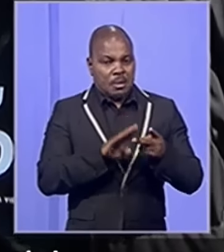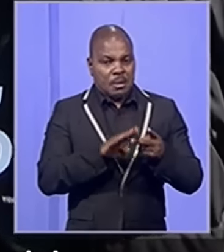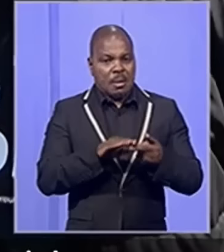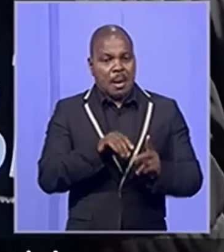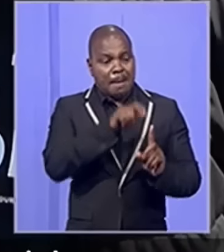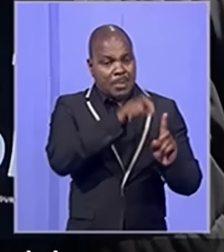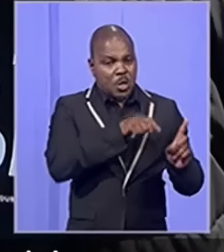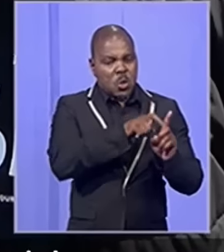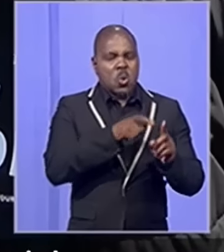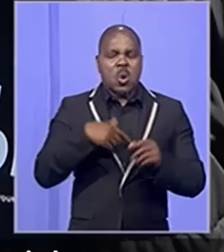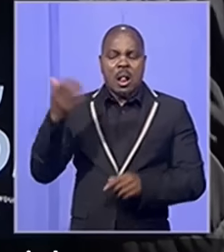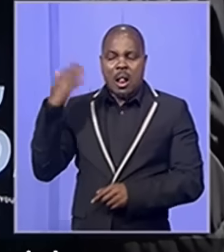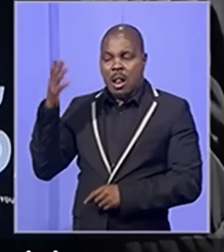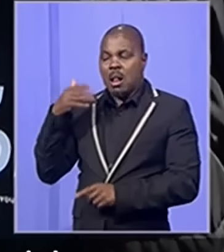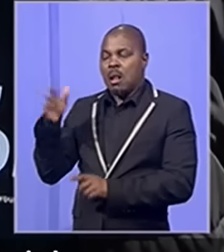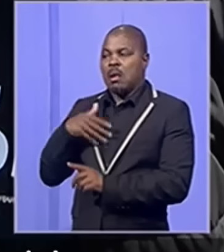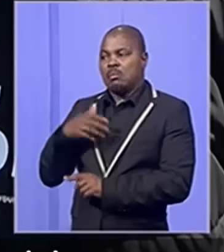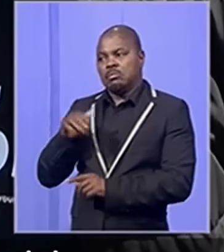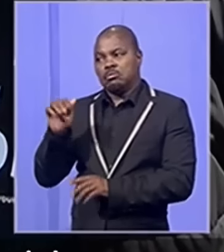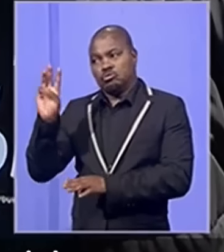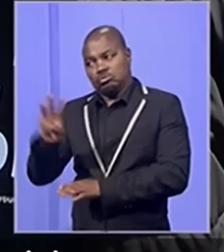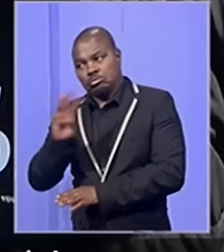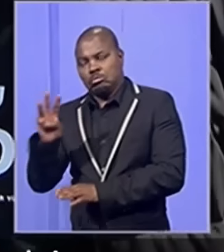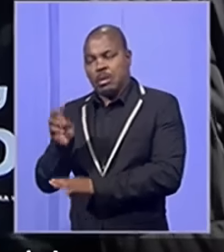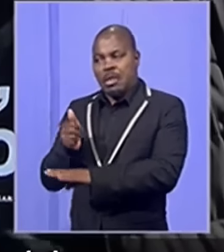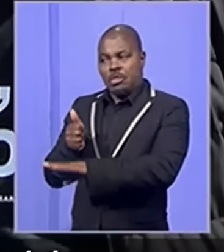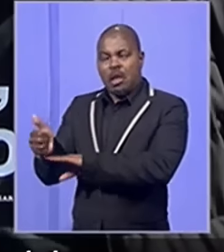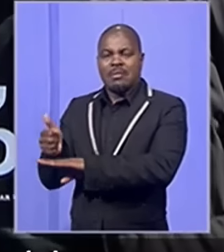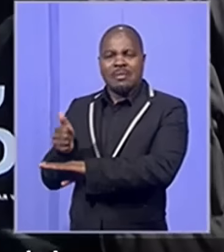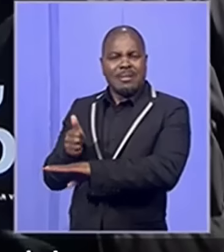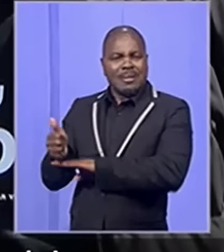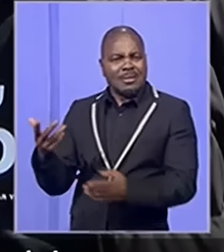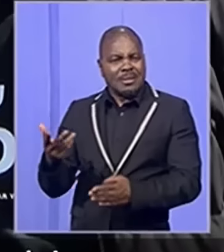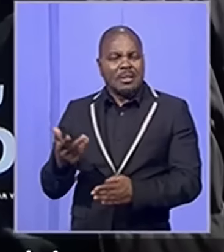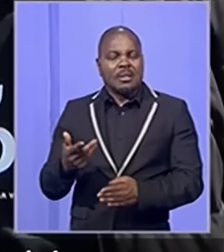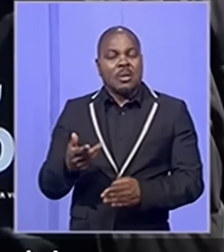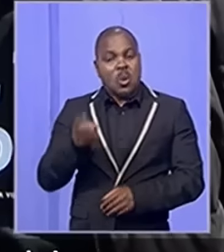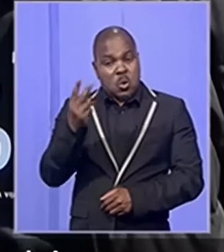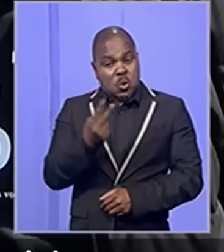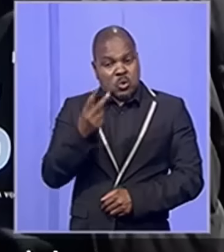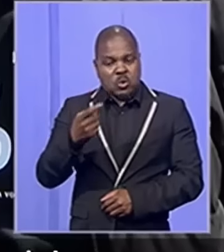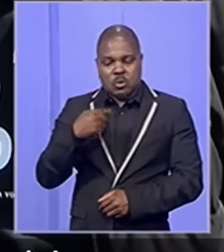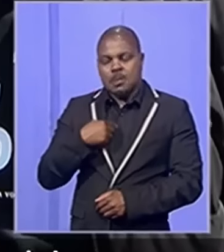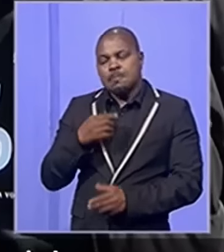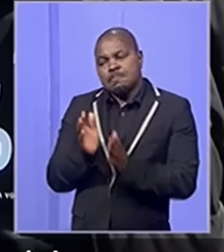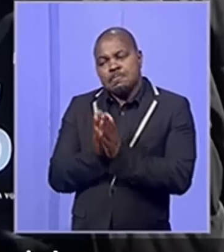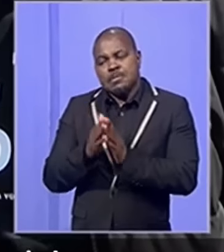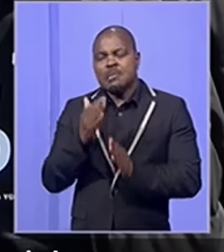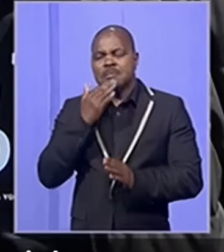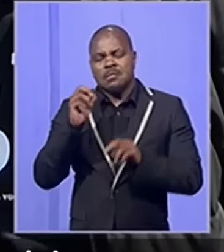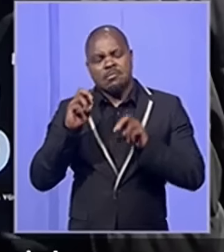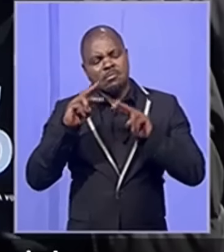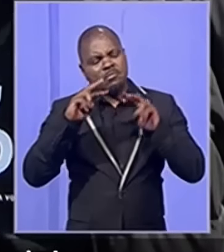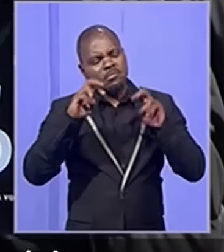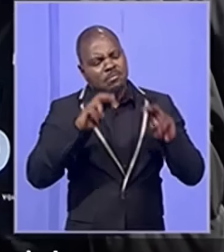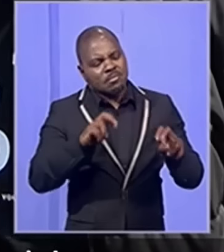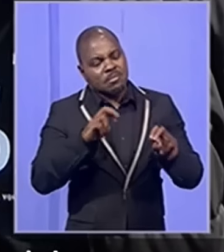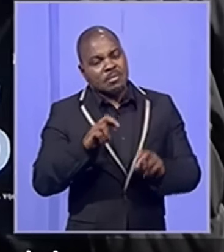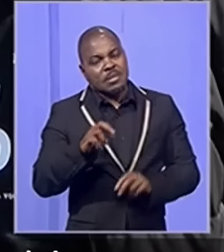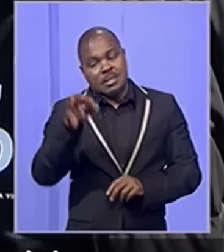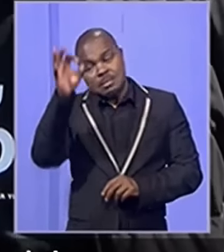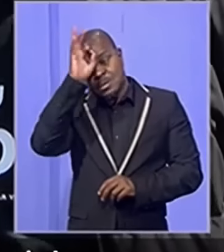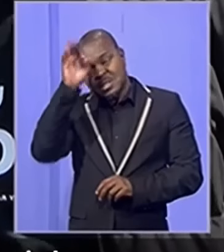who's been consistent, and we are also calling upon the investigation, particularly of the police in